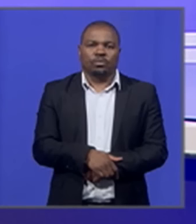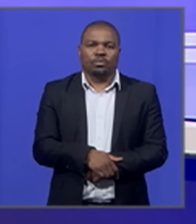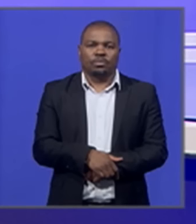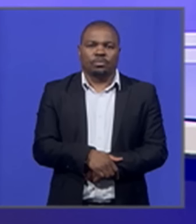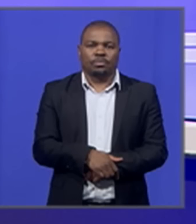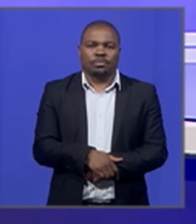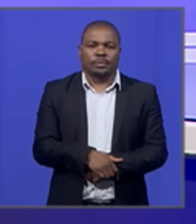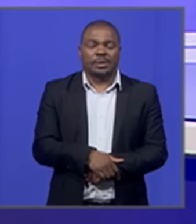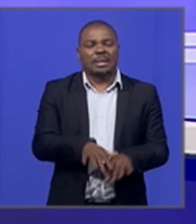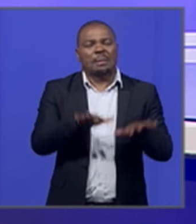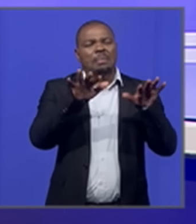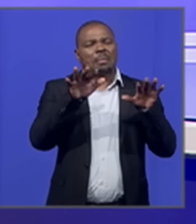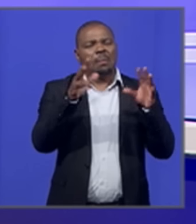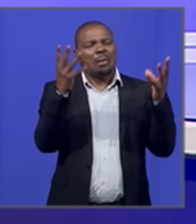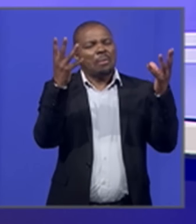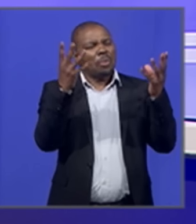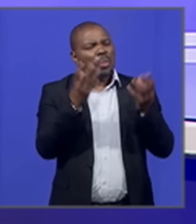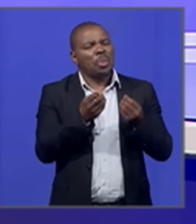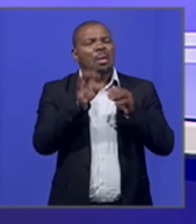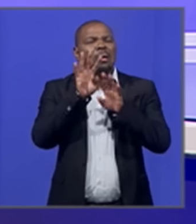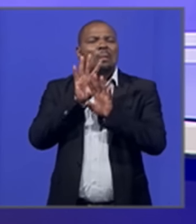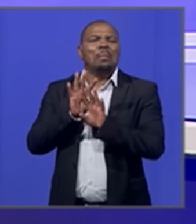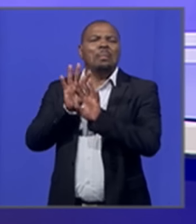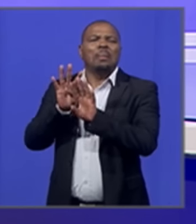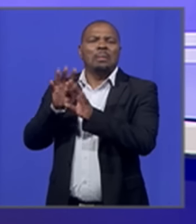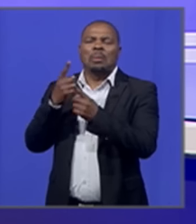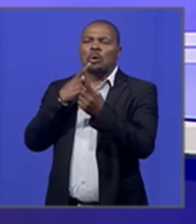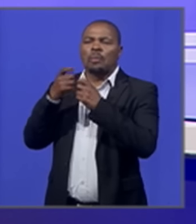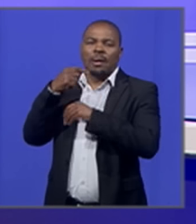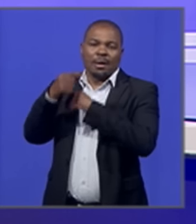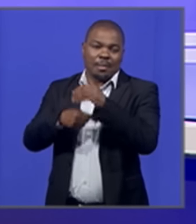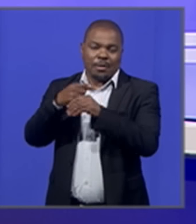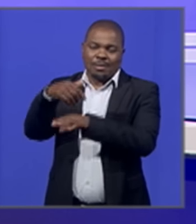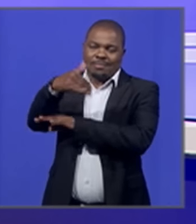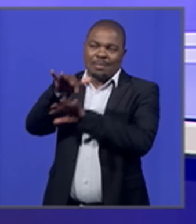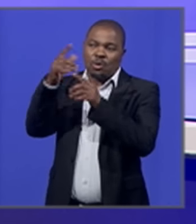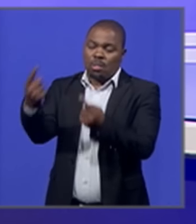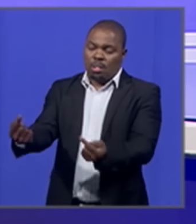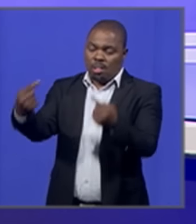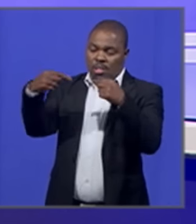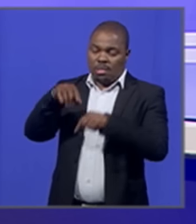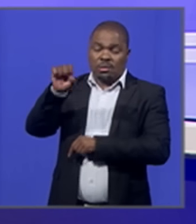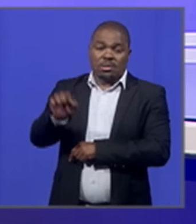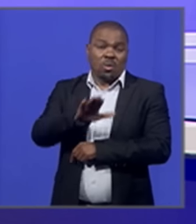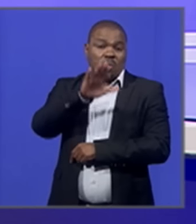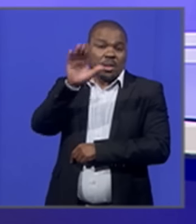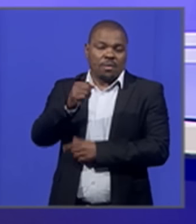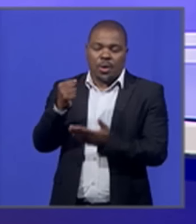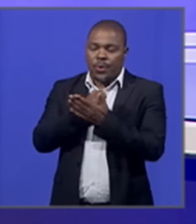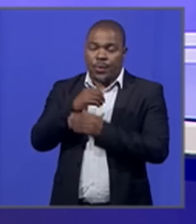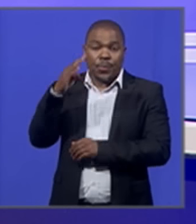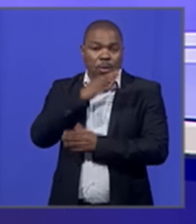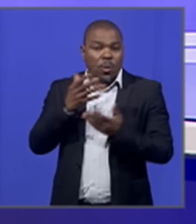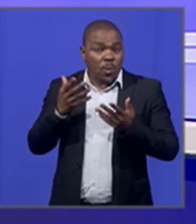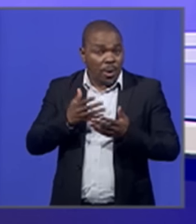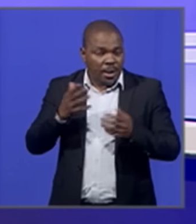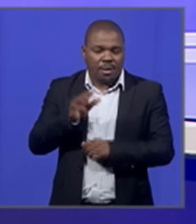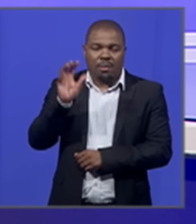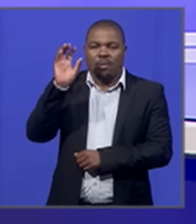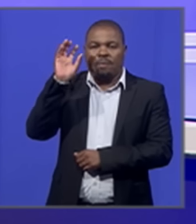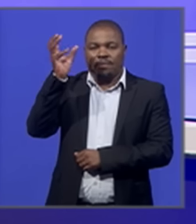Palo ya tlase ya batho bao ba bego ba gwanta kgatlhanong le badudi bao ba sego molaong ka nageng ka Bloemfontein